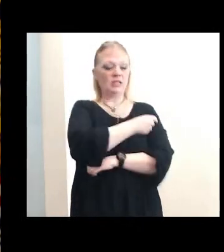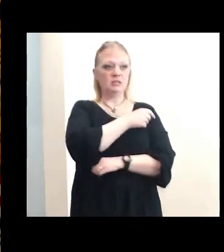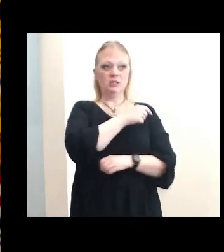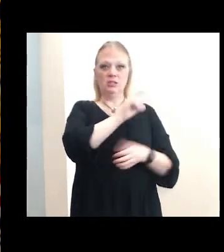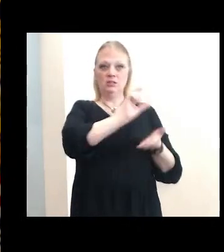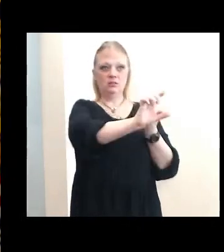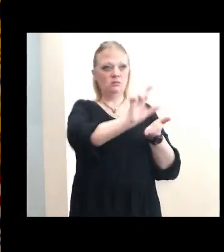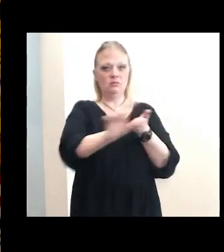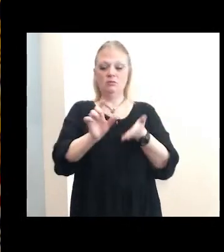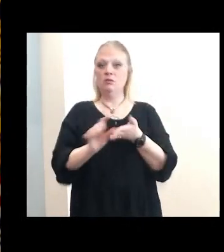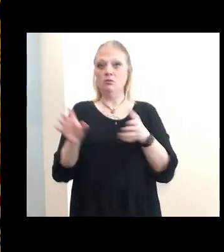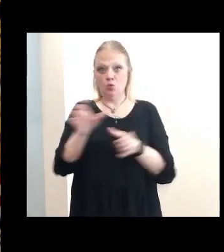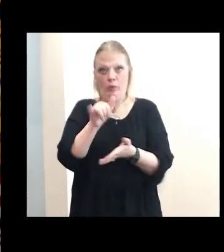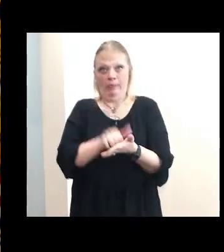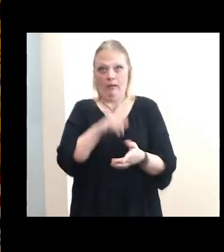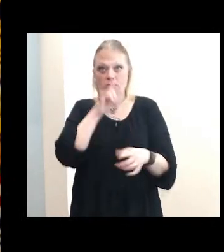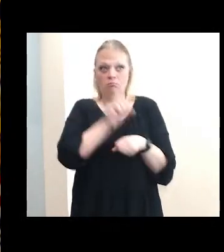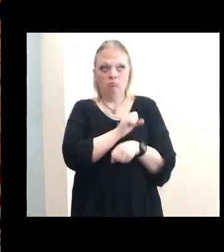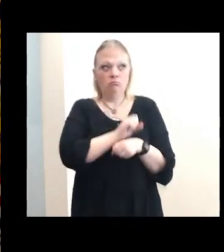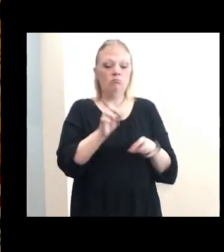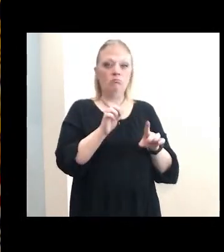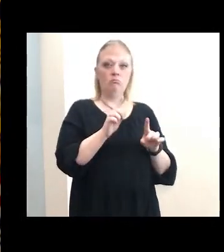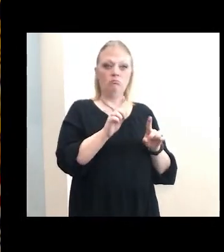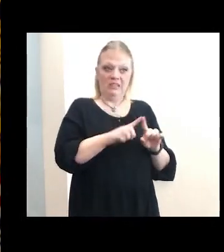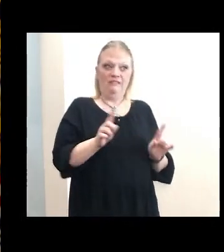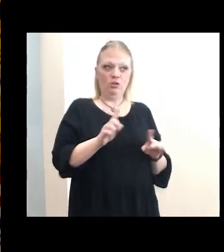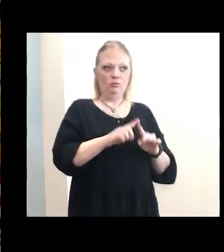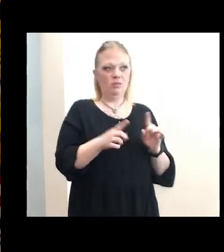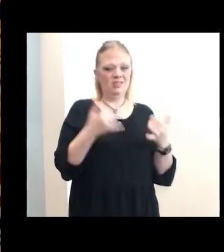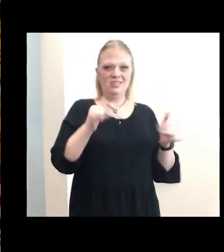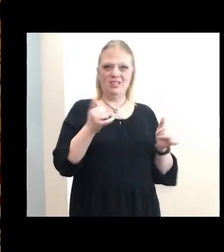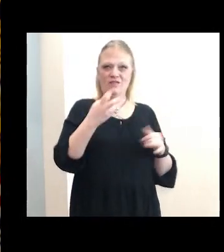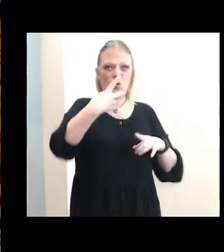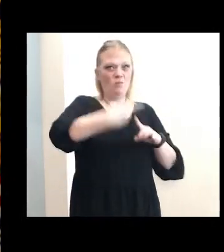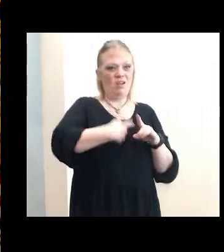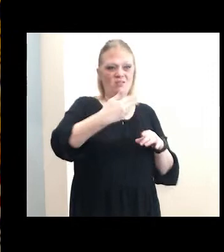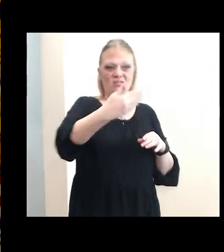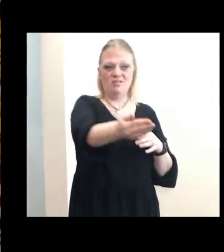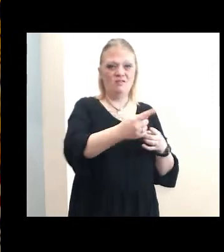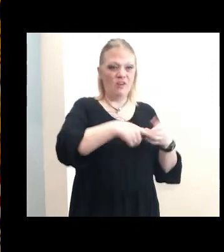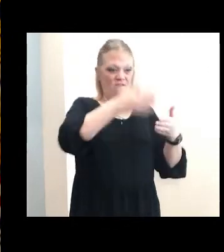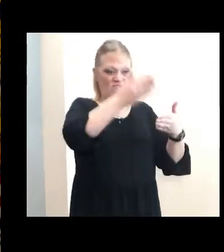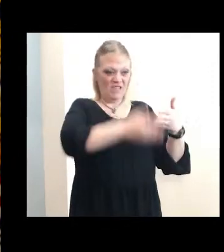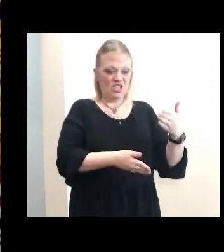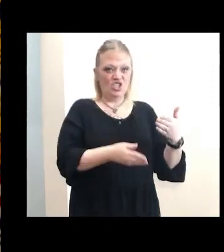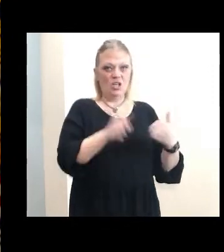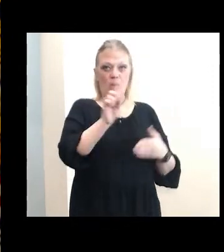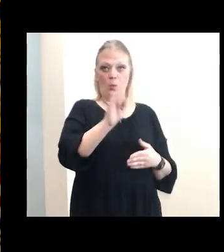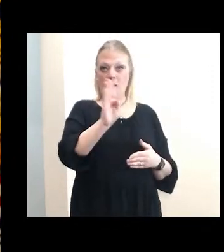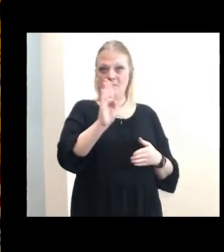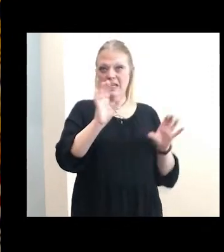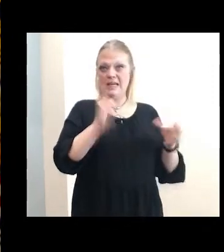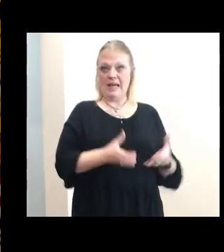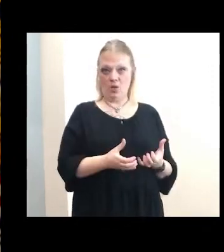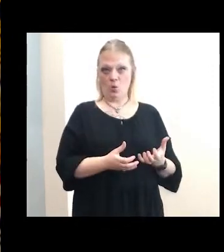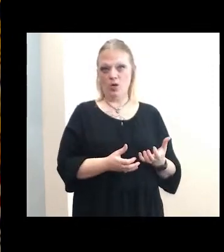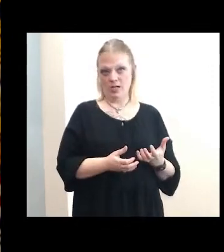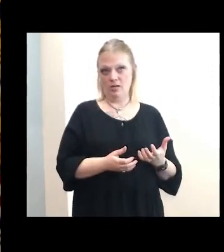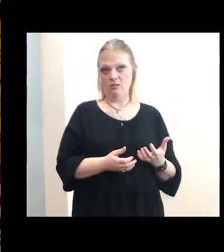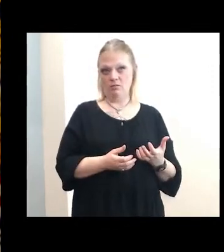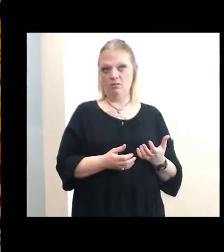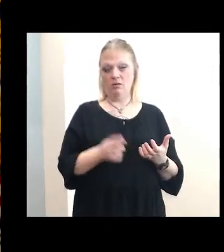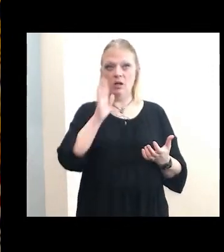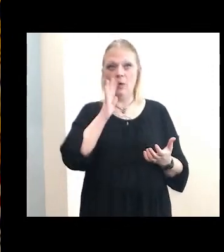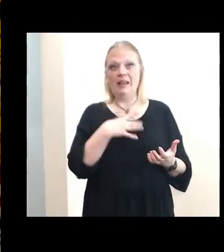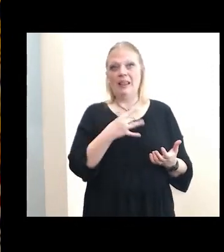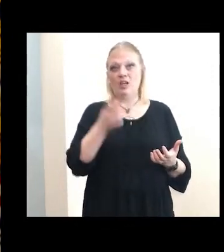that. That makes a big difference, but we're still a couple months away probably from finishing off the 1B category, and I'd